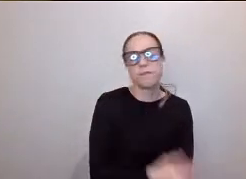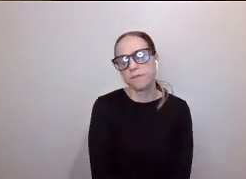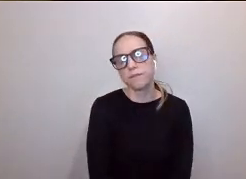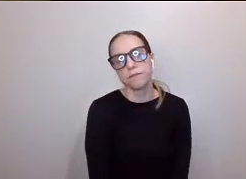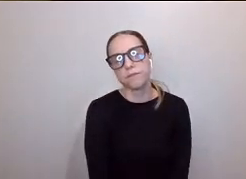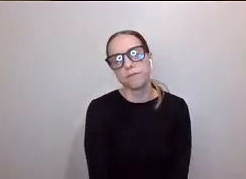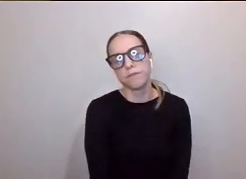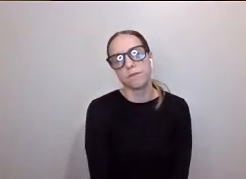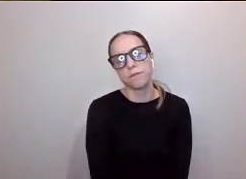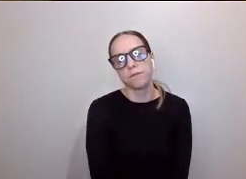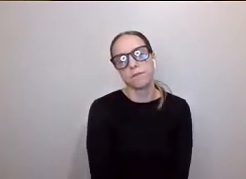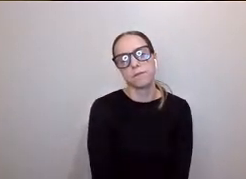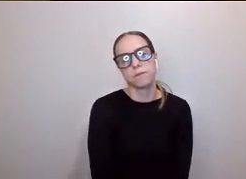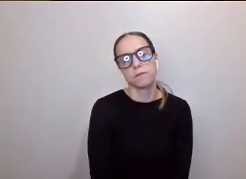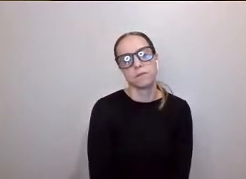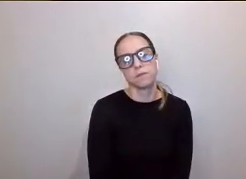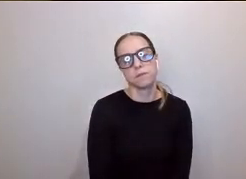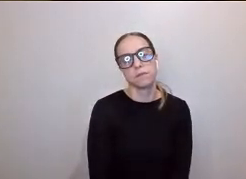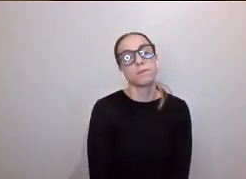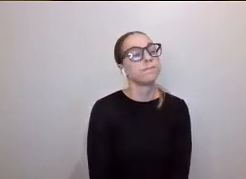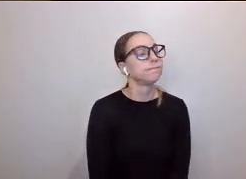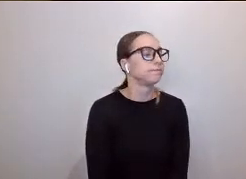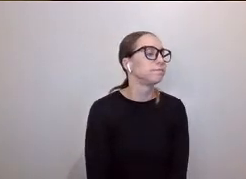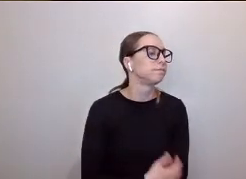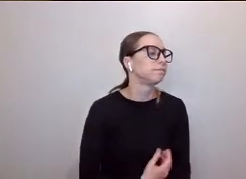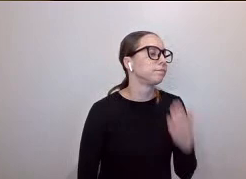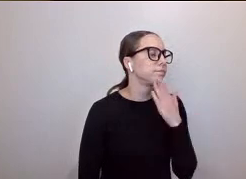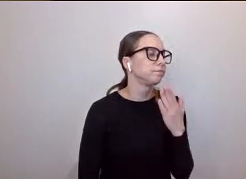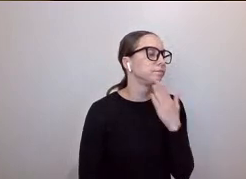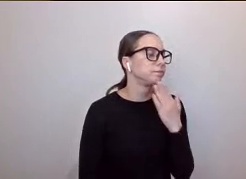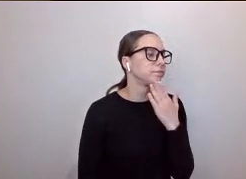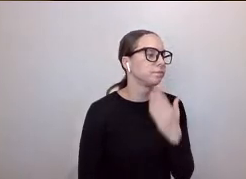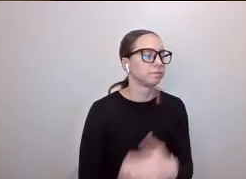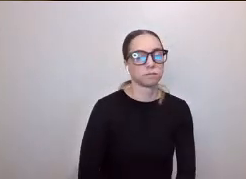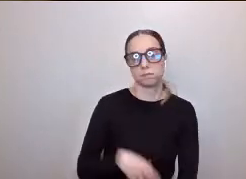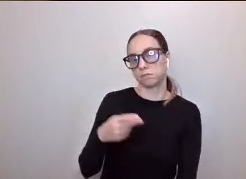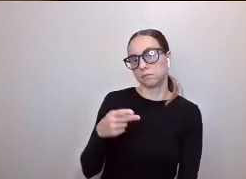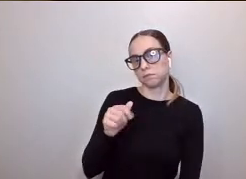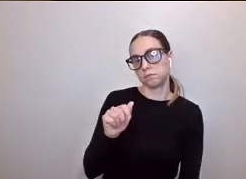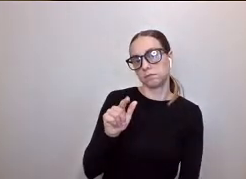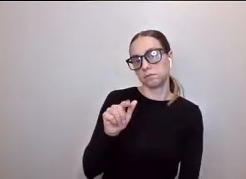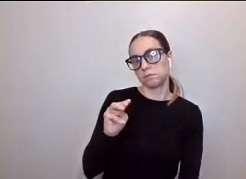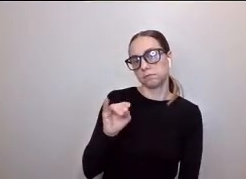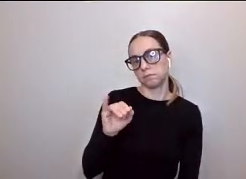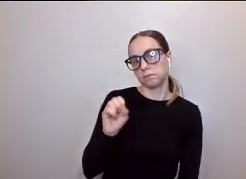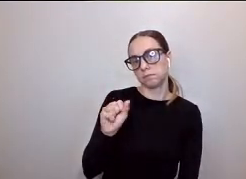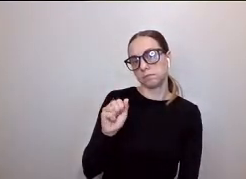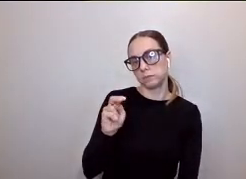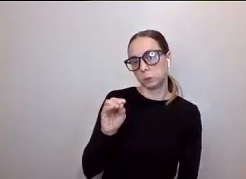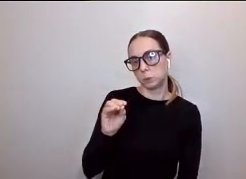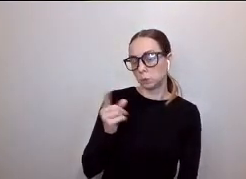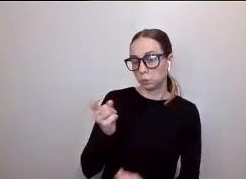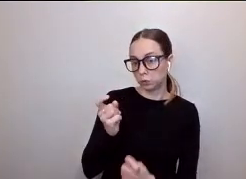Thank you, Ms. McPherson. Councilor Palmisano, did you have any follow-up questions? No, thank you.